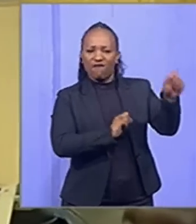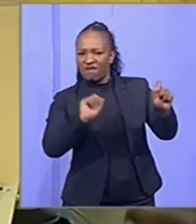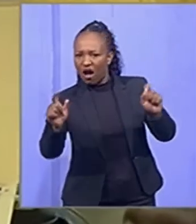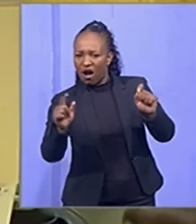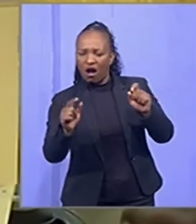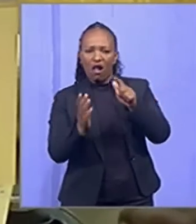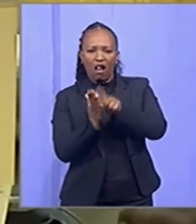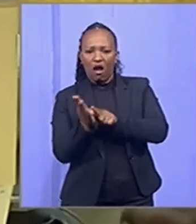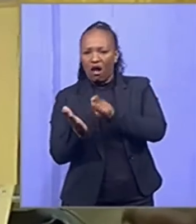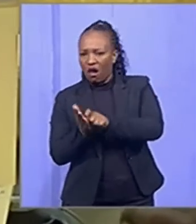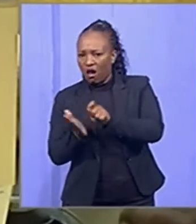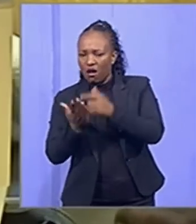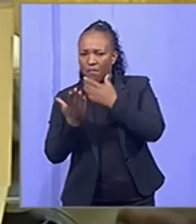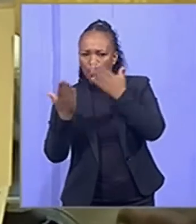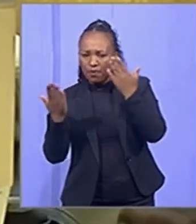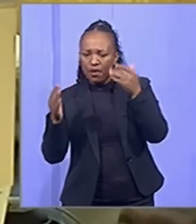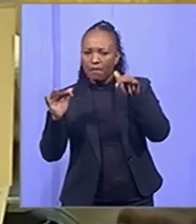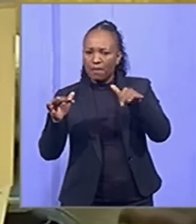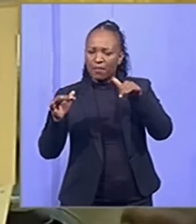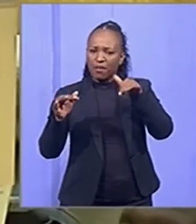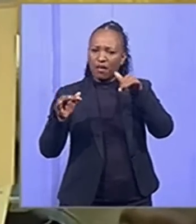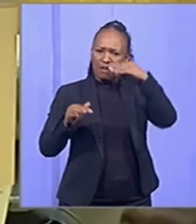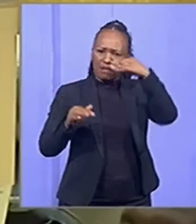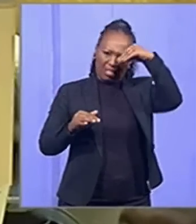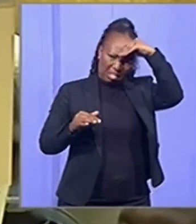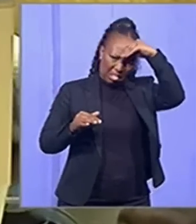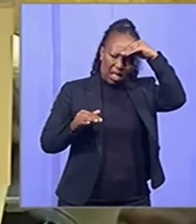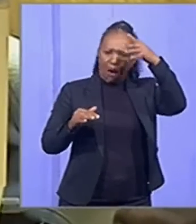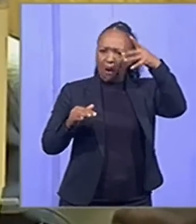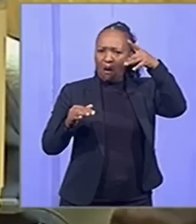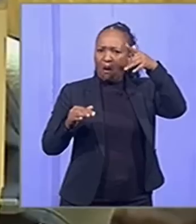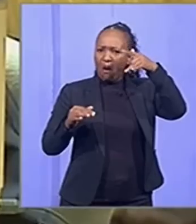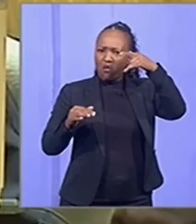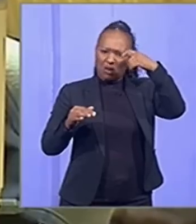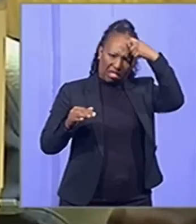they are unintelligent and politically unaware,